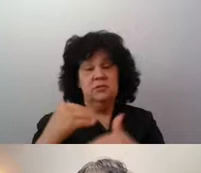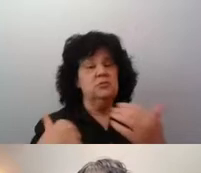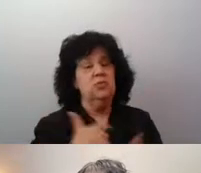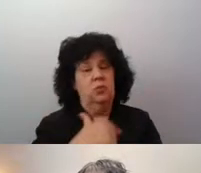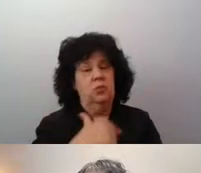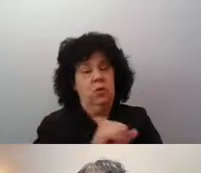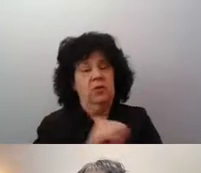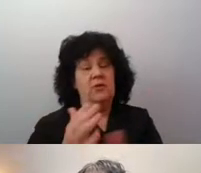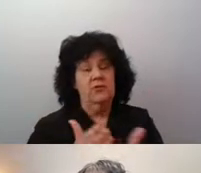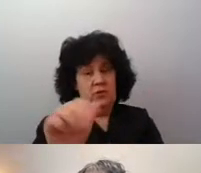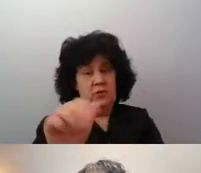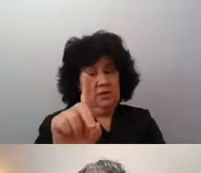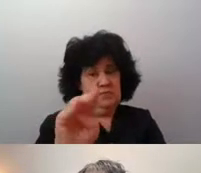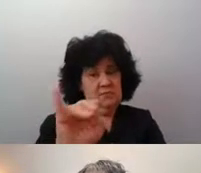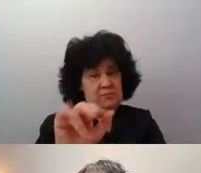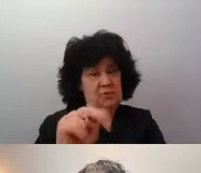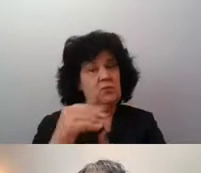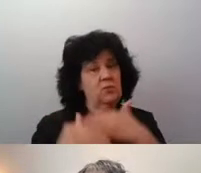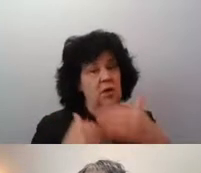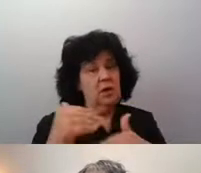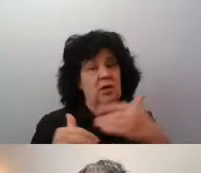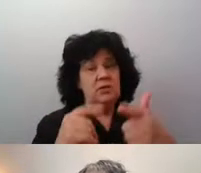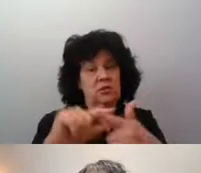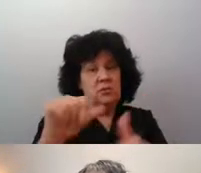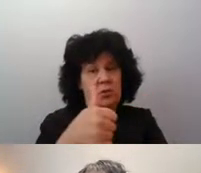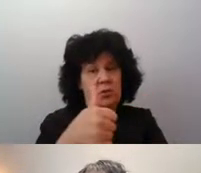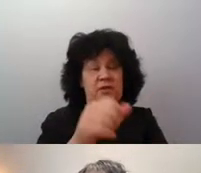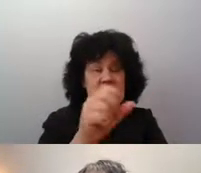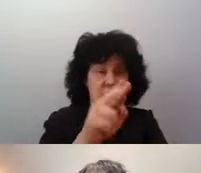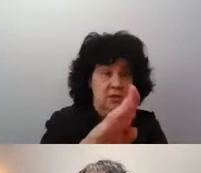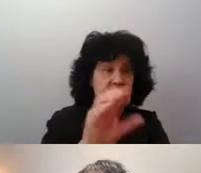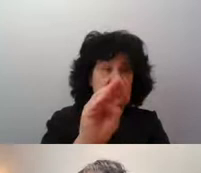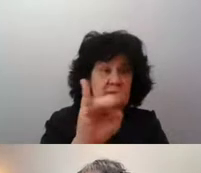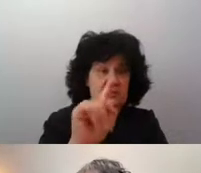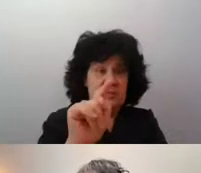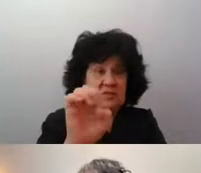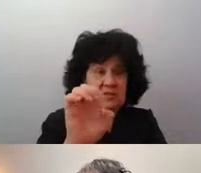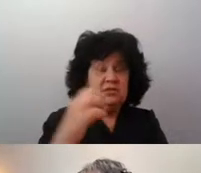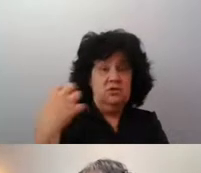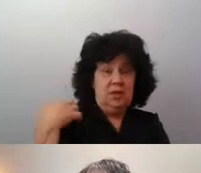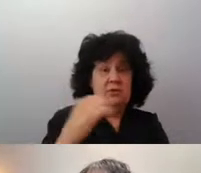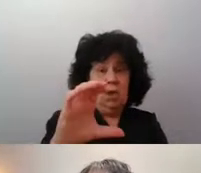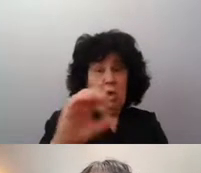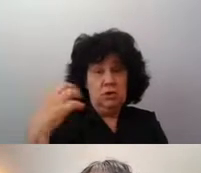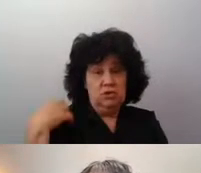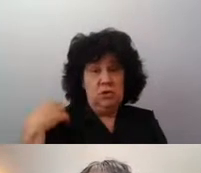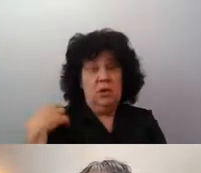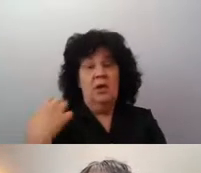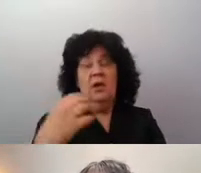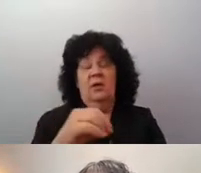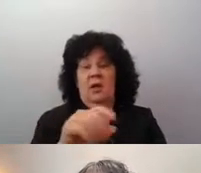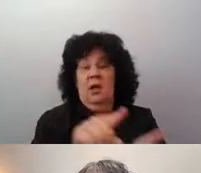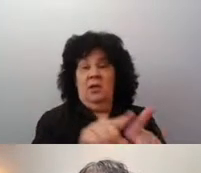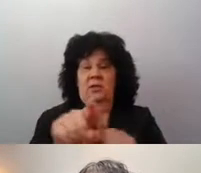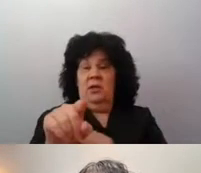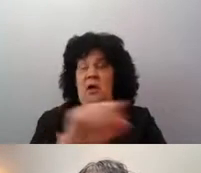administrative process of appointing both the subcommittee chairs and co-chairs and all subcommittee members. So we're working through that